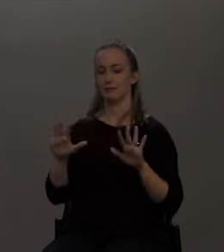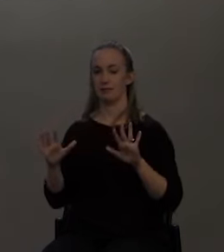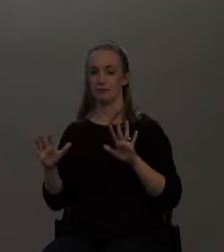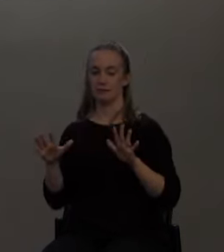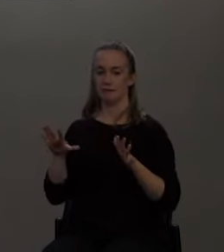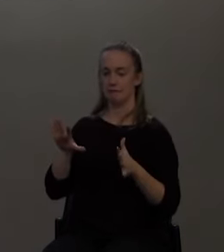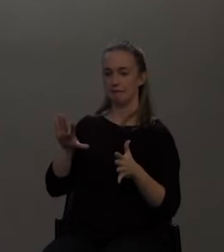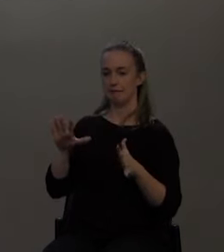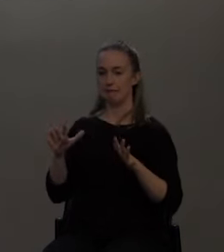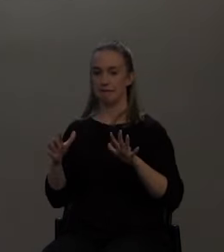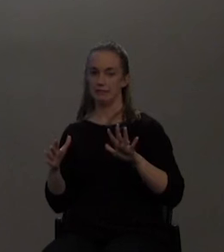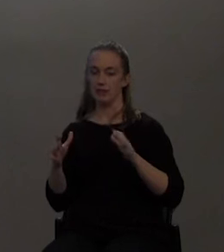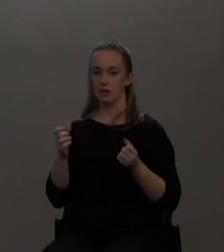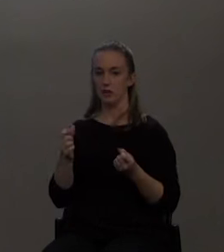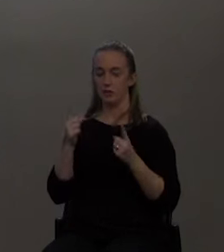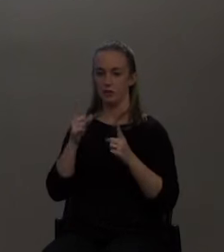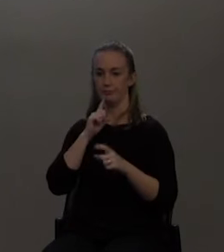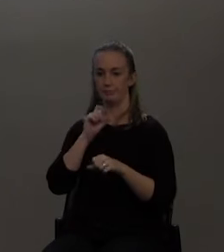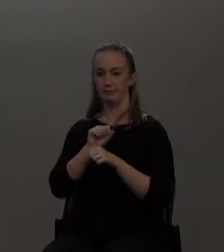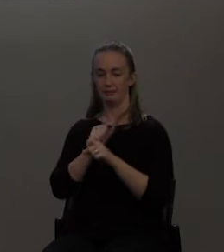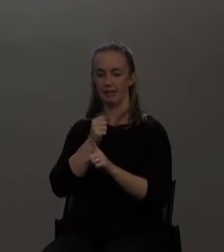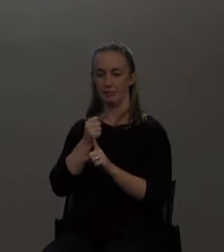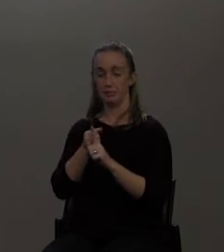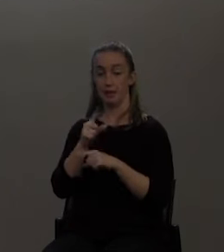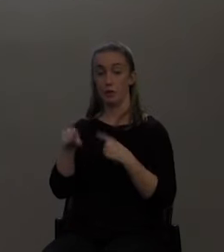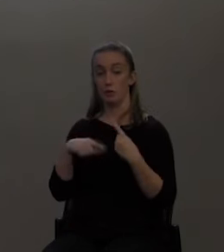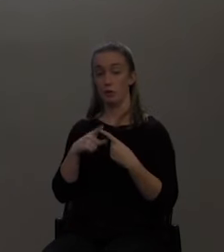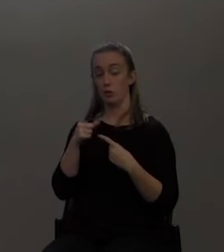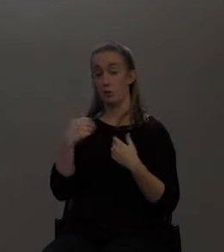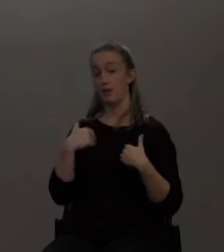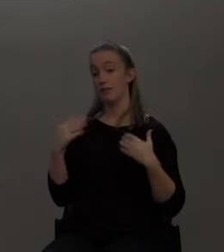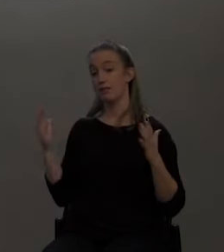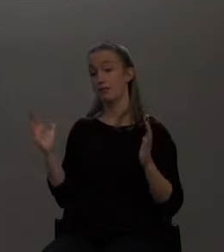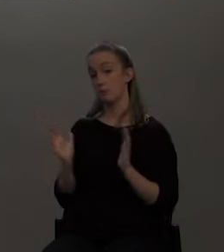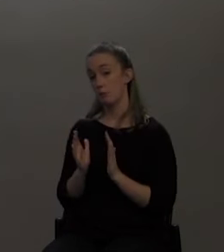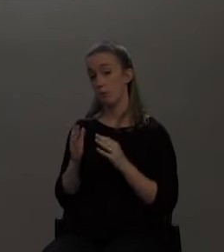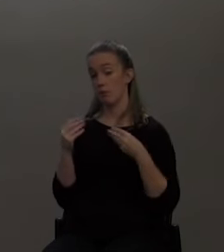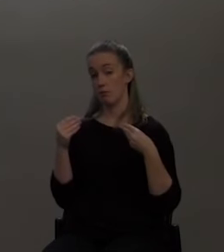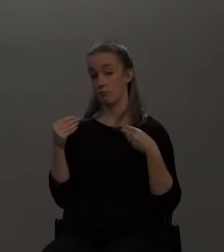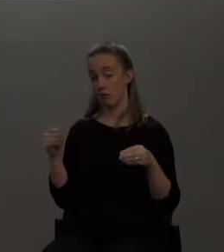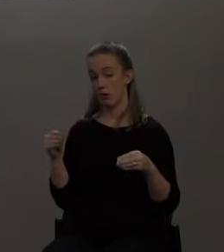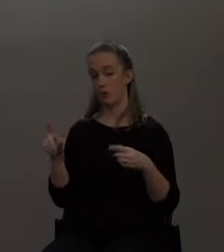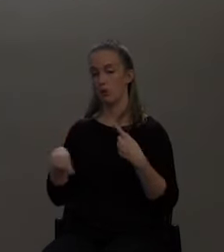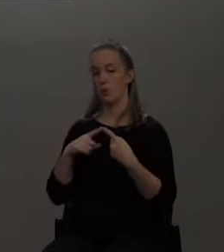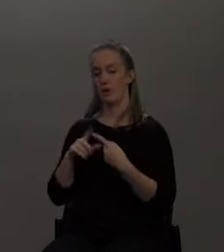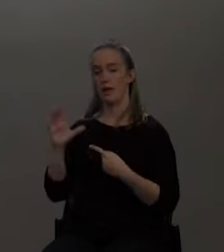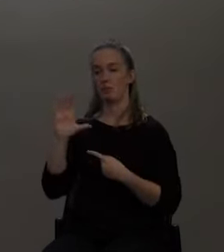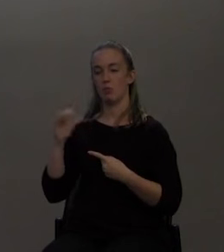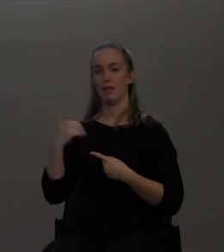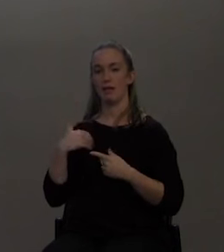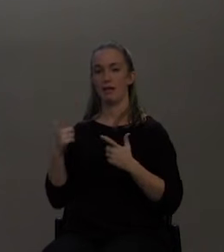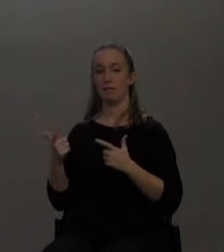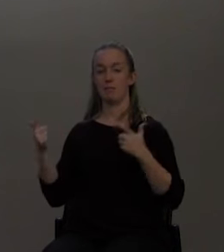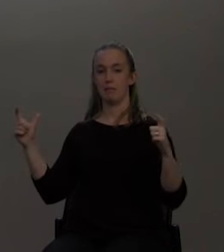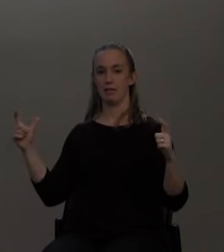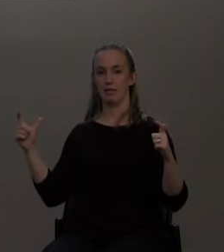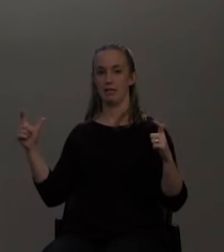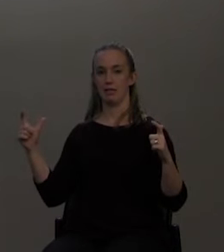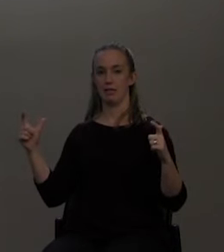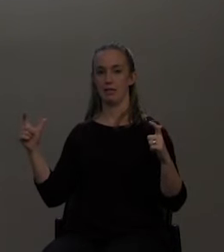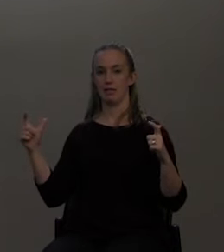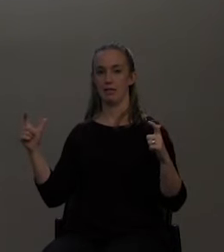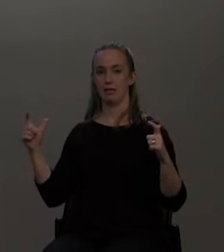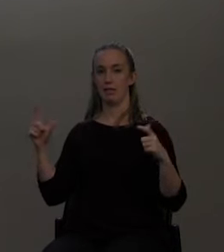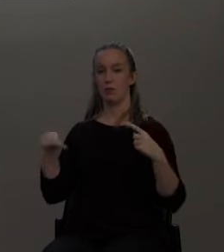to understand the impact when you're a smaller market, particularly when you had much larger, you're going to have much bigger